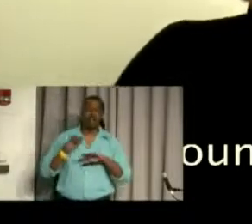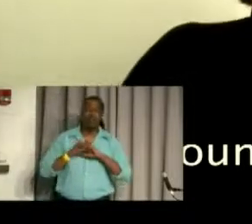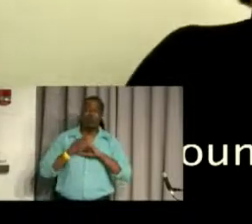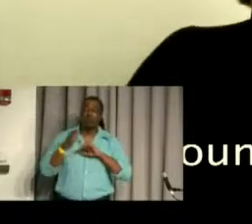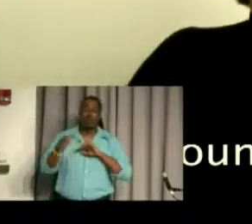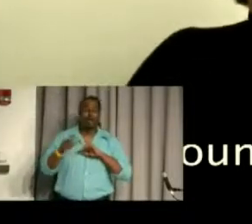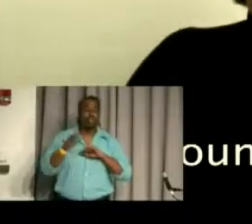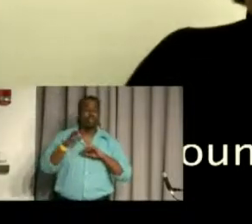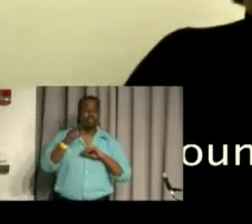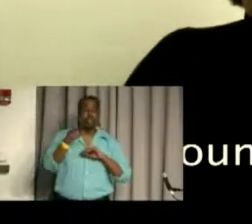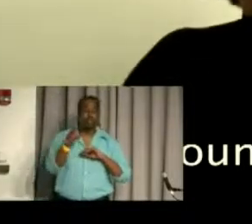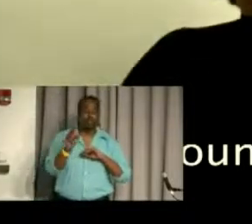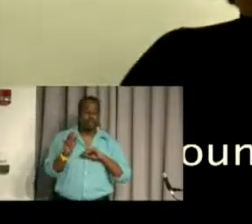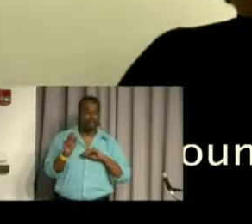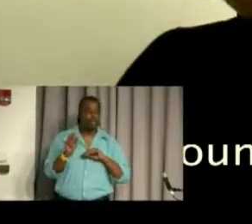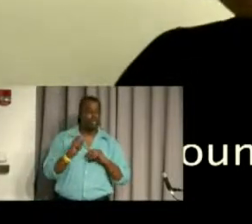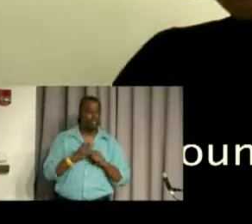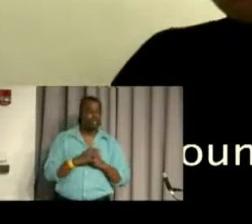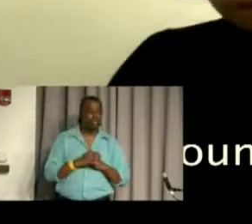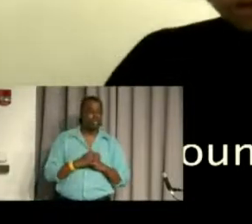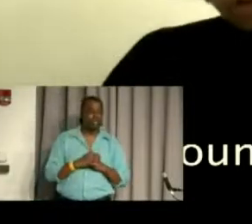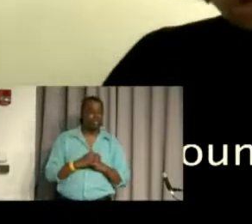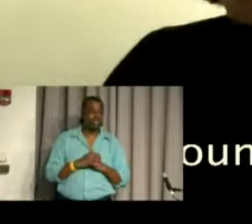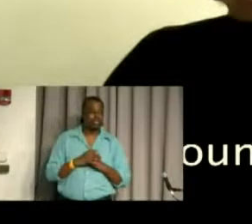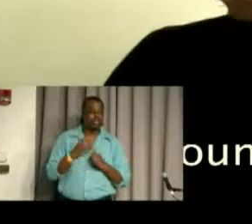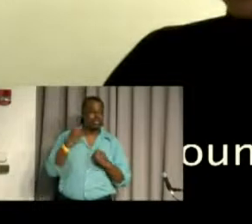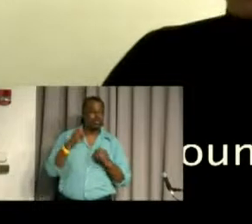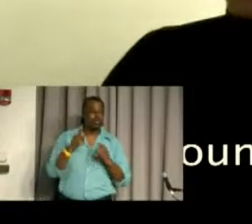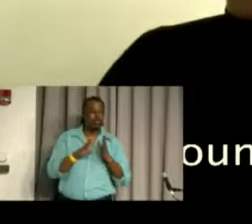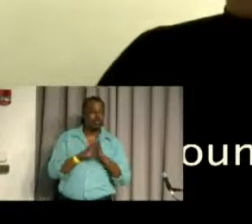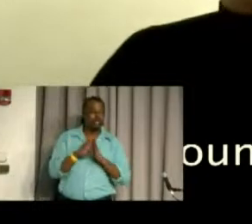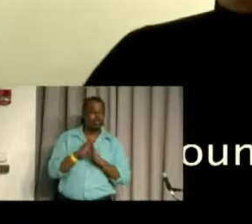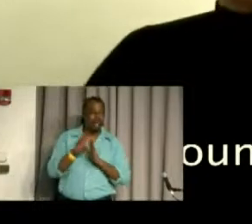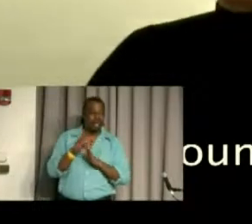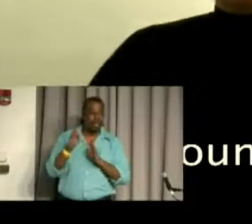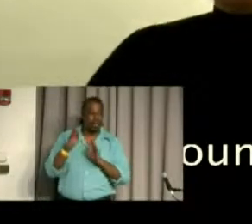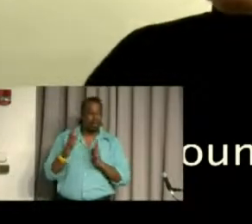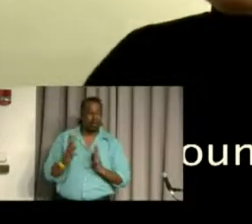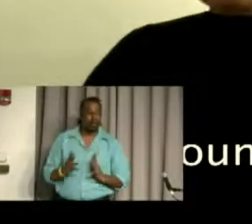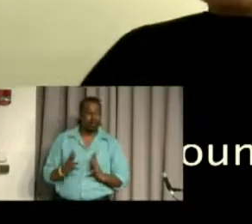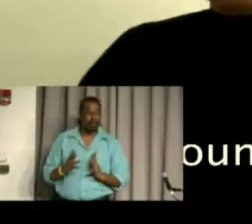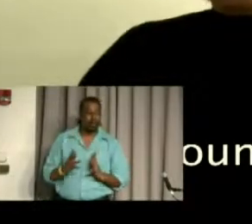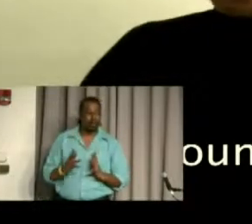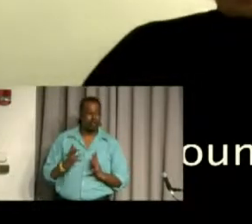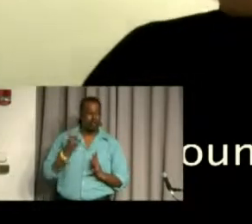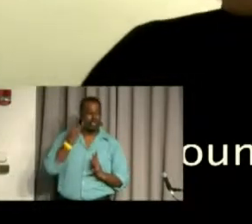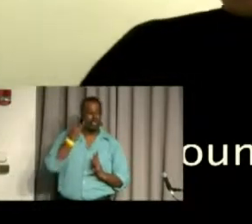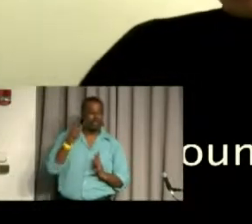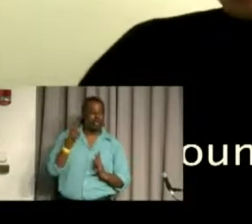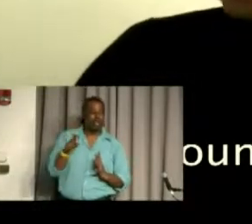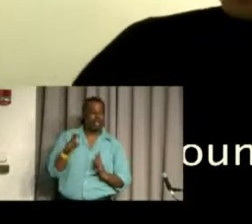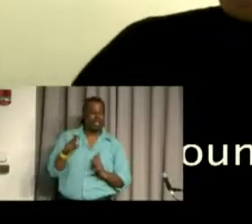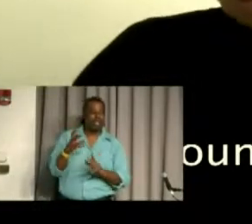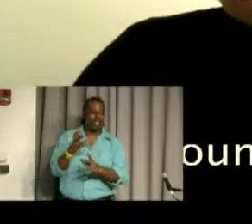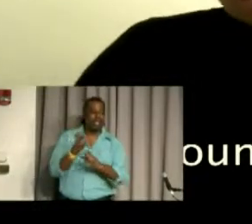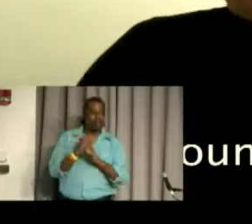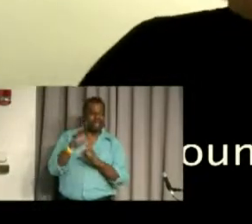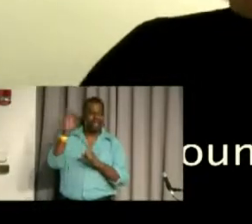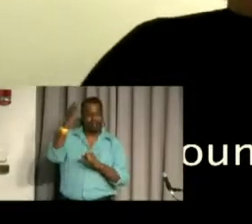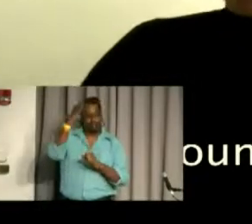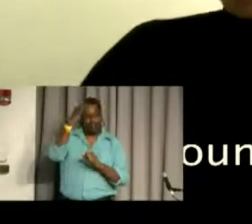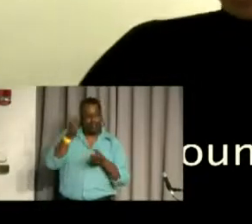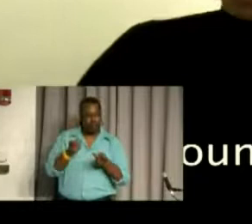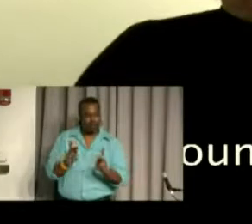States. If a developer, an industrial developer, needs to get federal